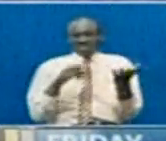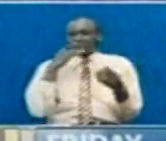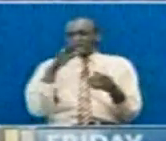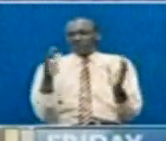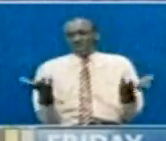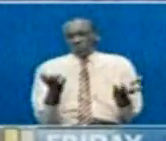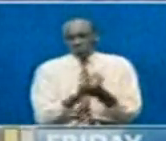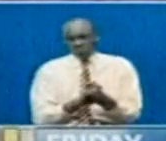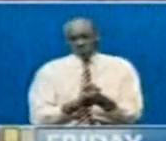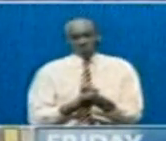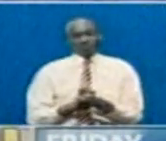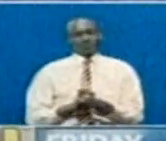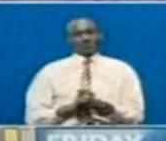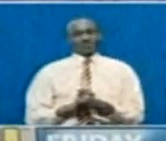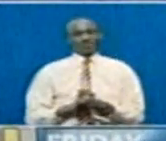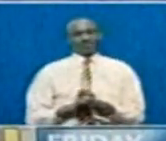which, Wilis?